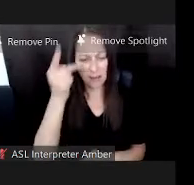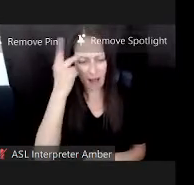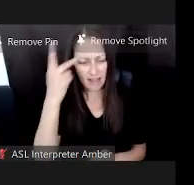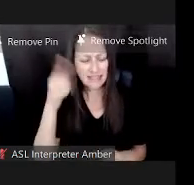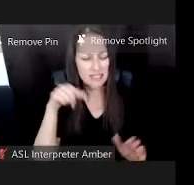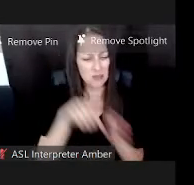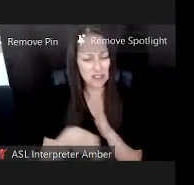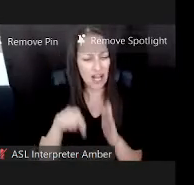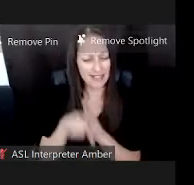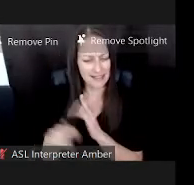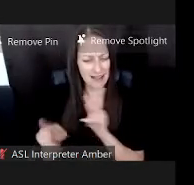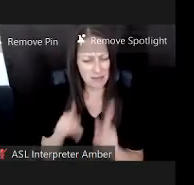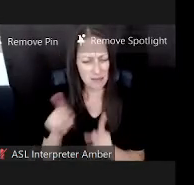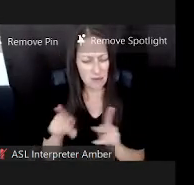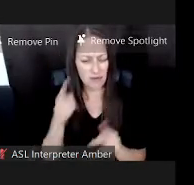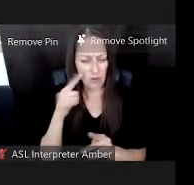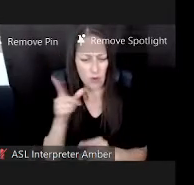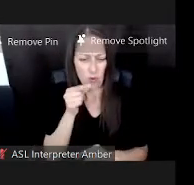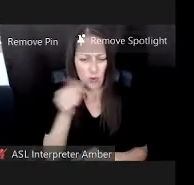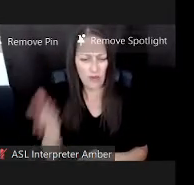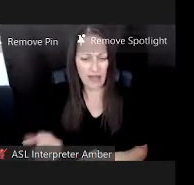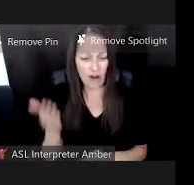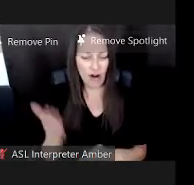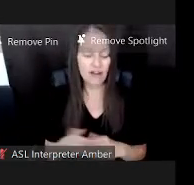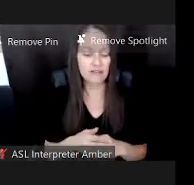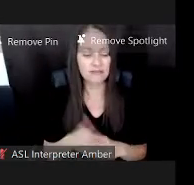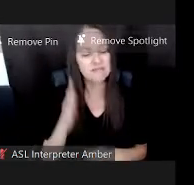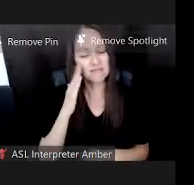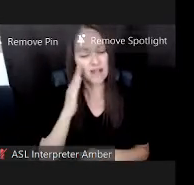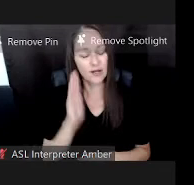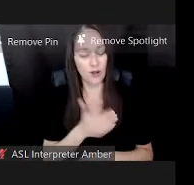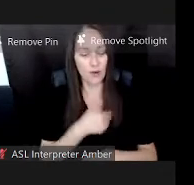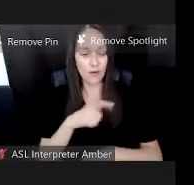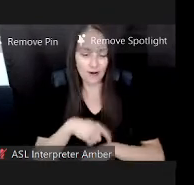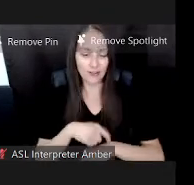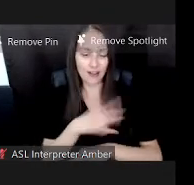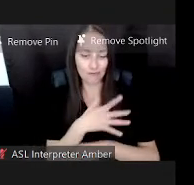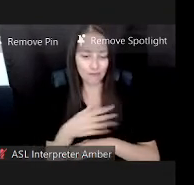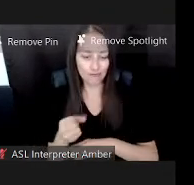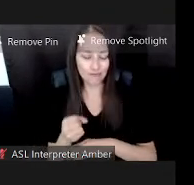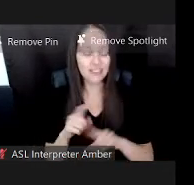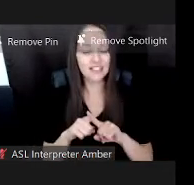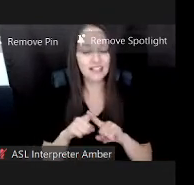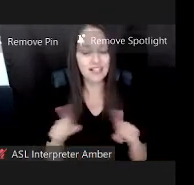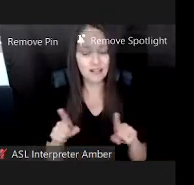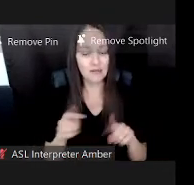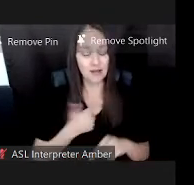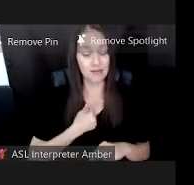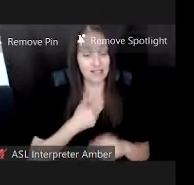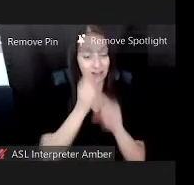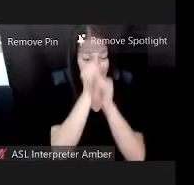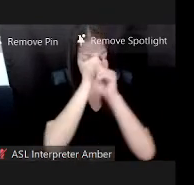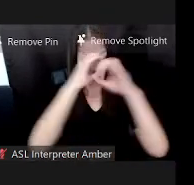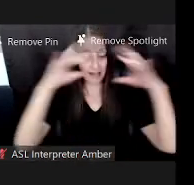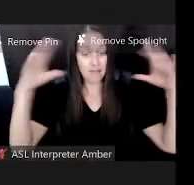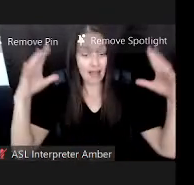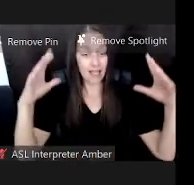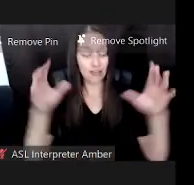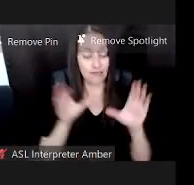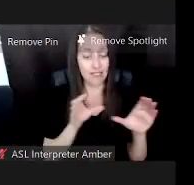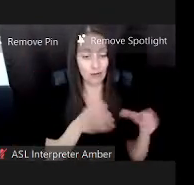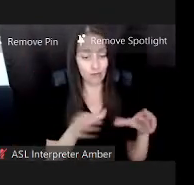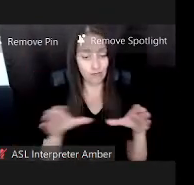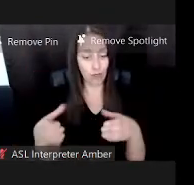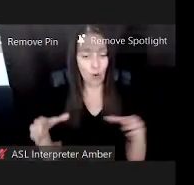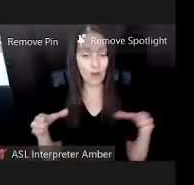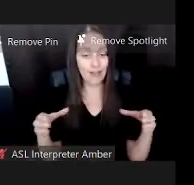I'm curious, and I know we're running out of time, but Christy, I imagine coalition efforts like IPC are